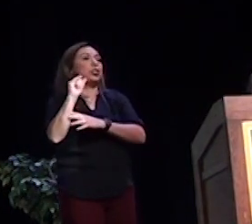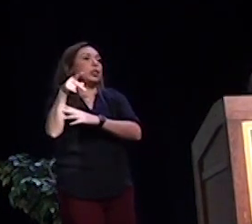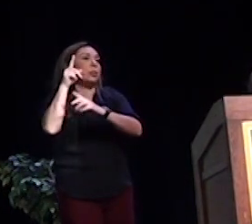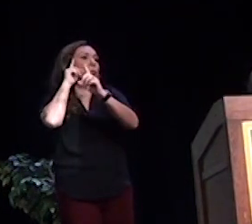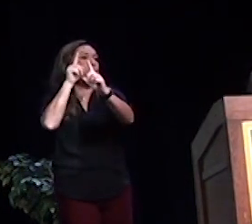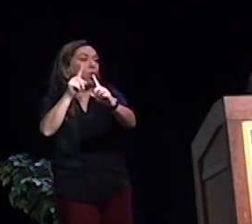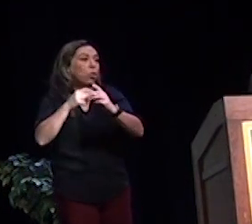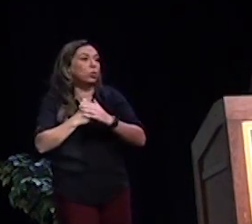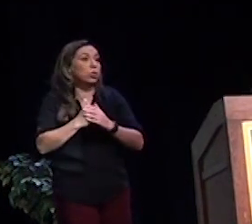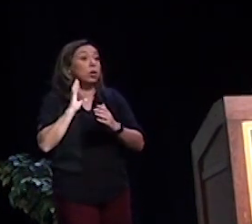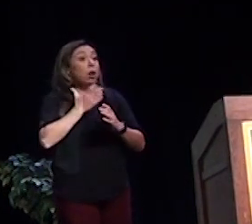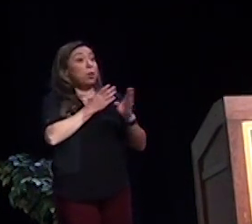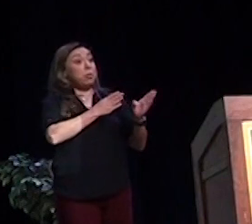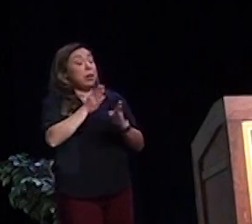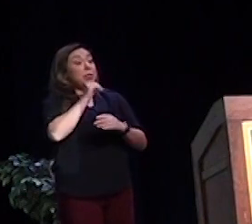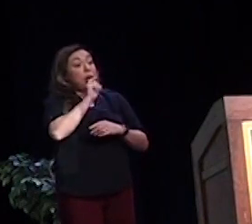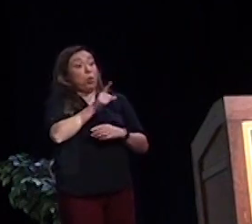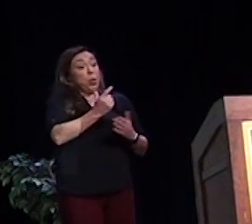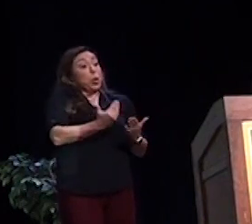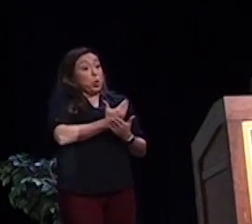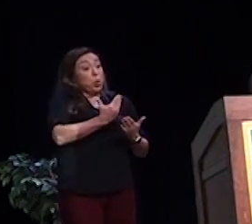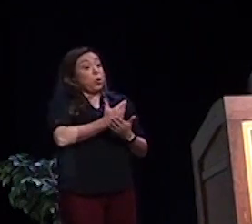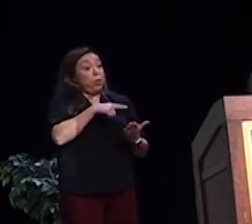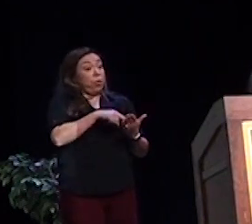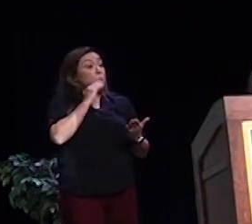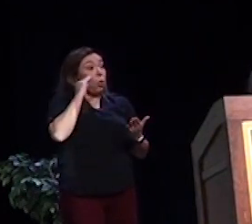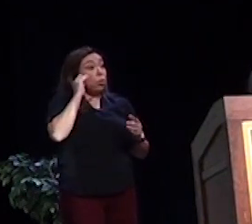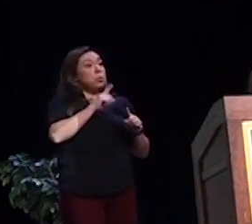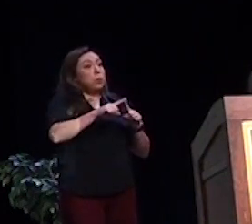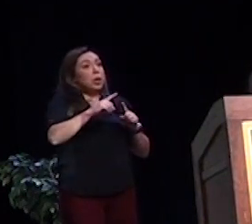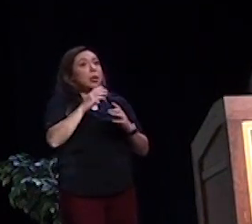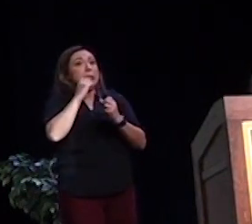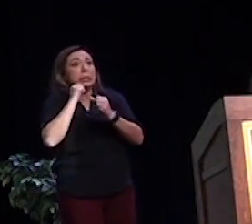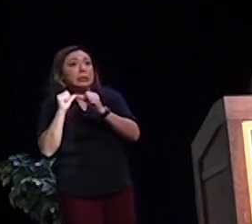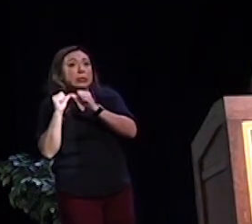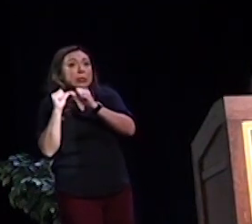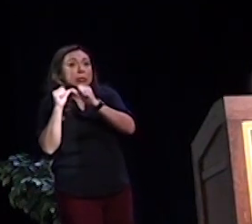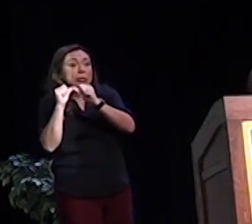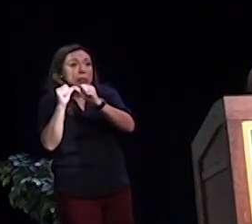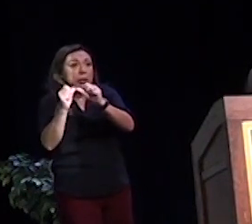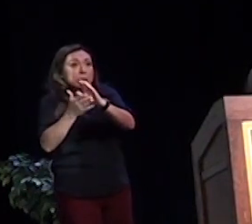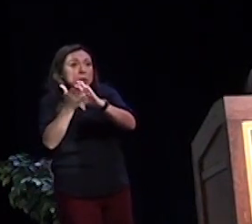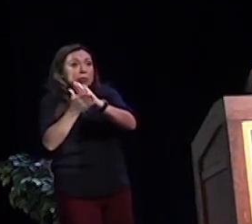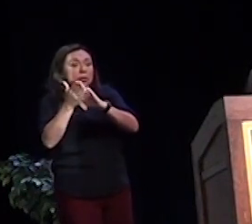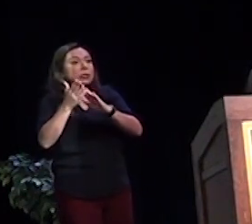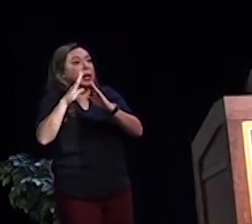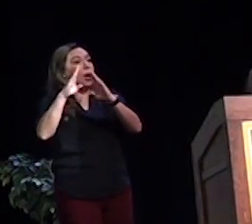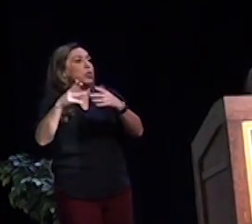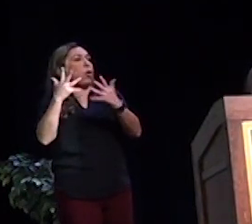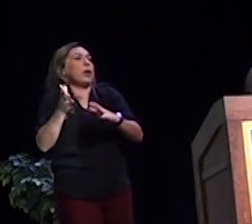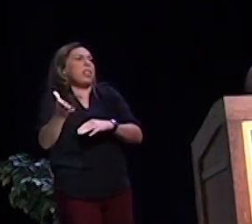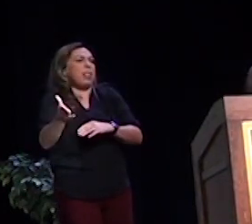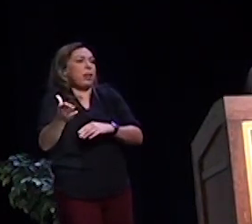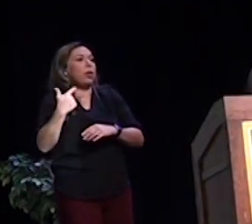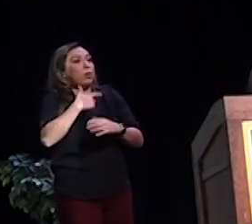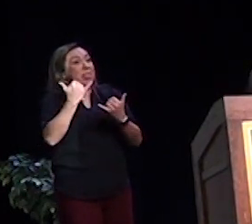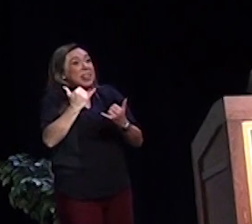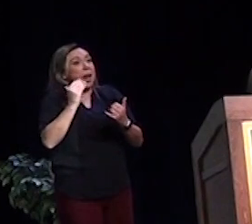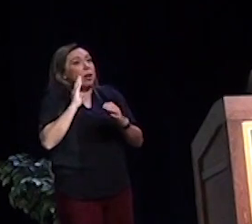just create new affordable homes, but again, to preserve some of the affordable housing we already have. And today, we are